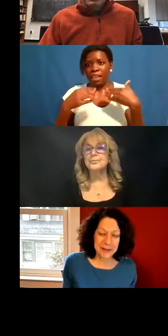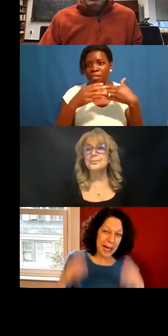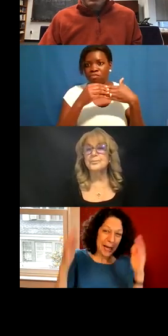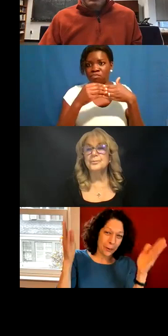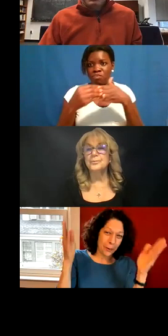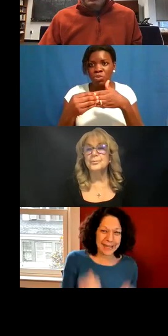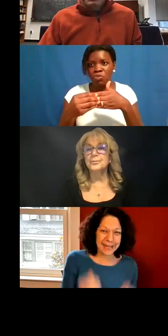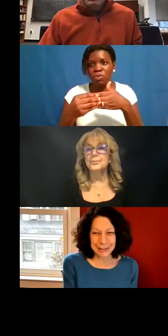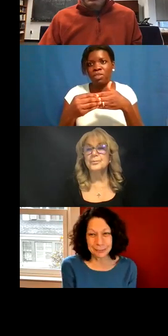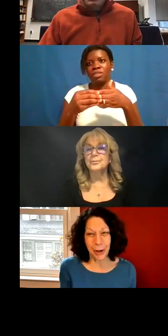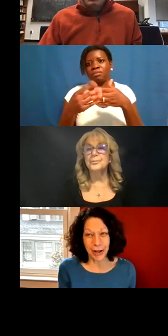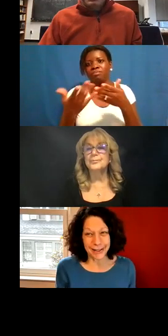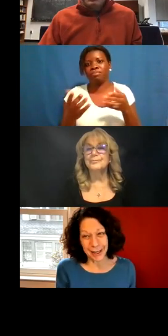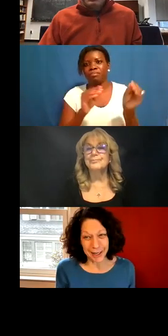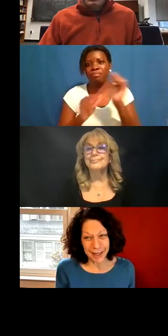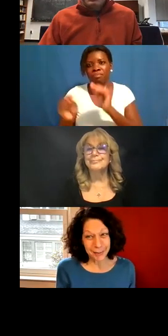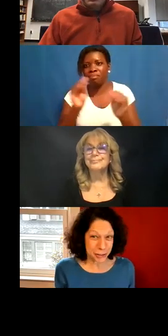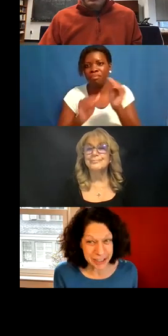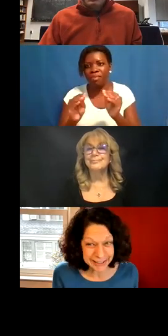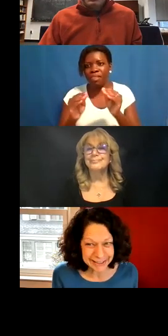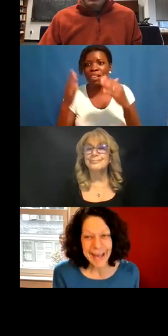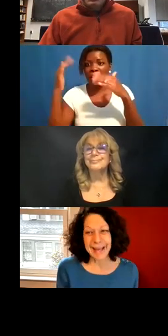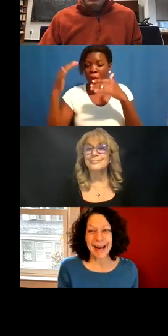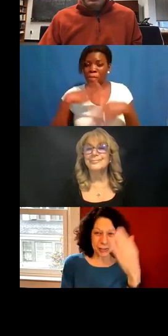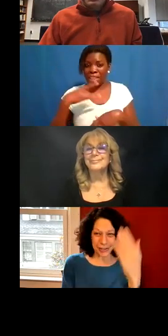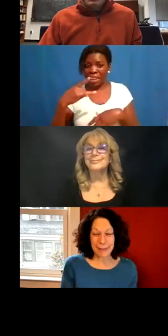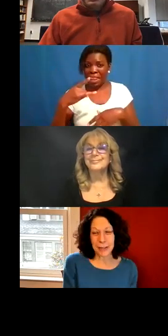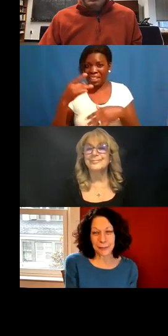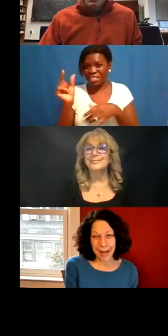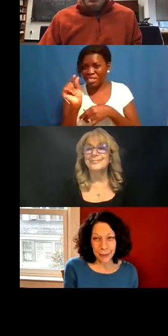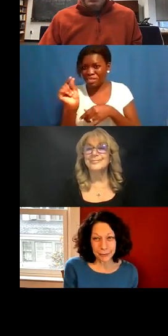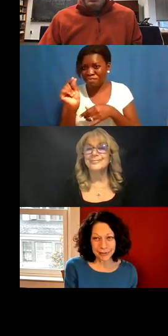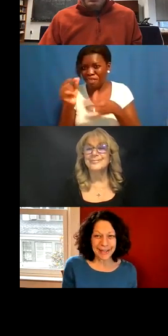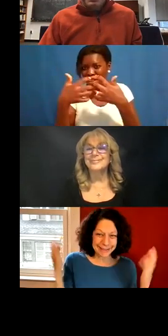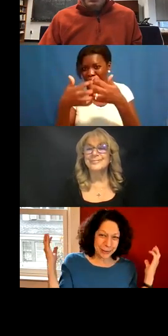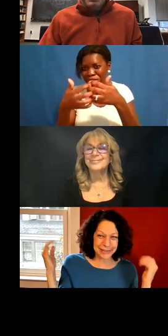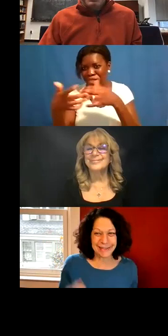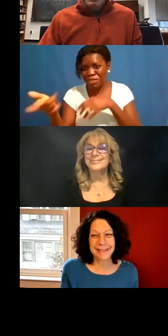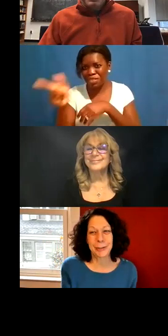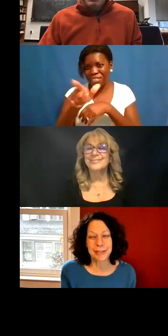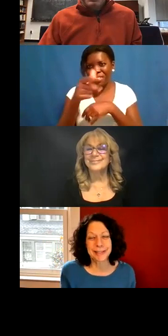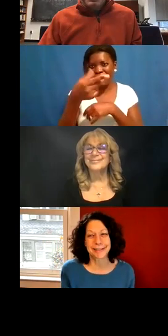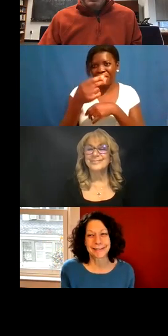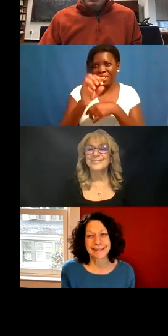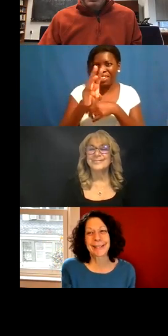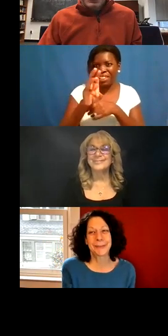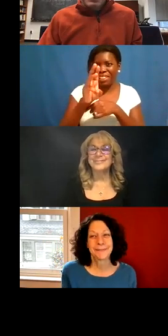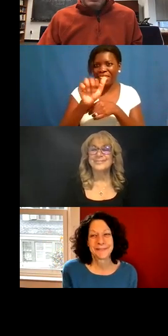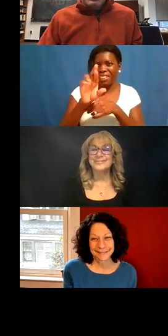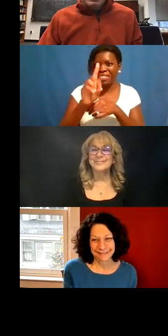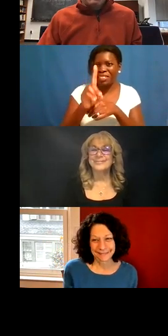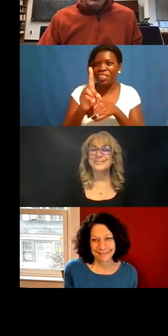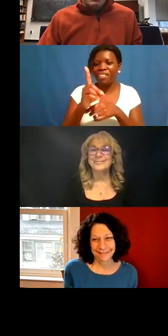so I hope you like these small machines, and I'll turn it back over to Howard for the next interesting thing that you can learn. Thank